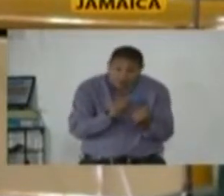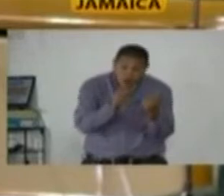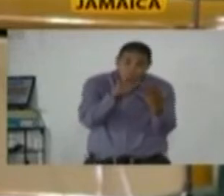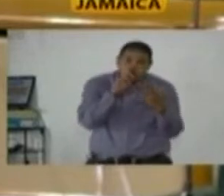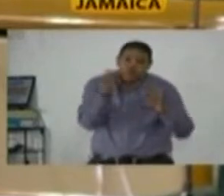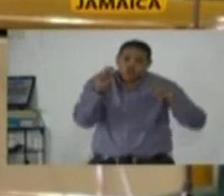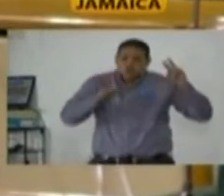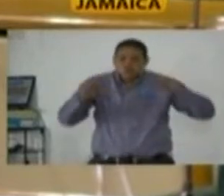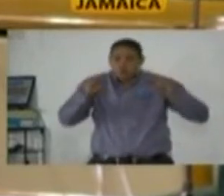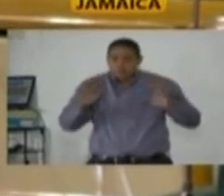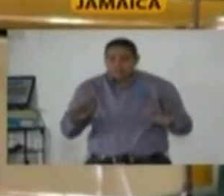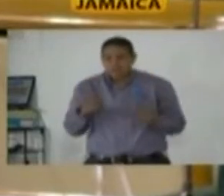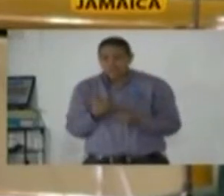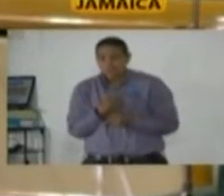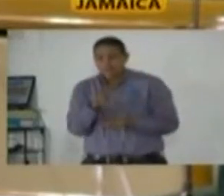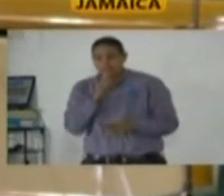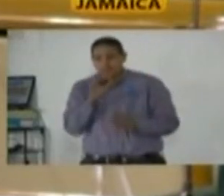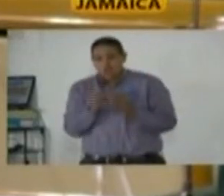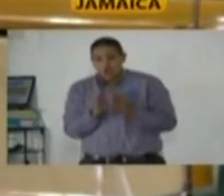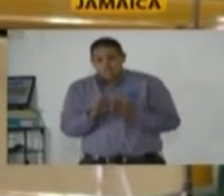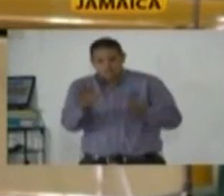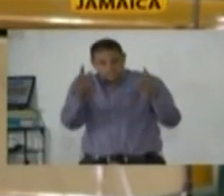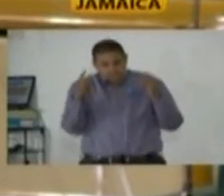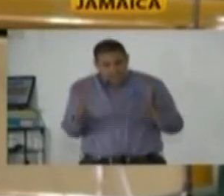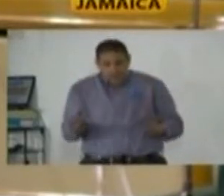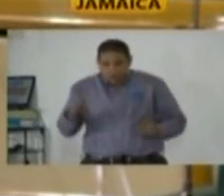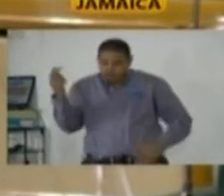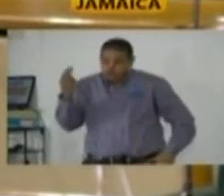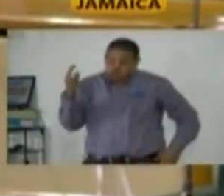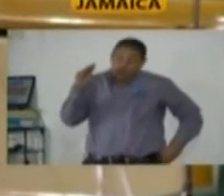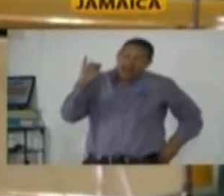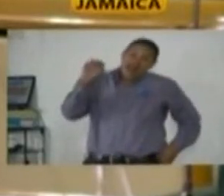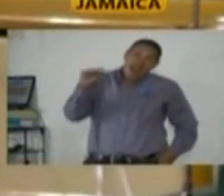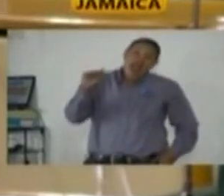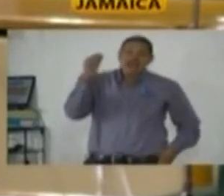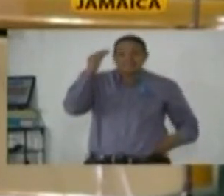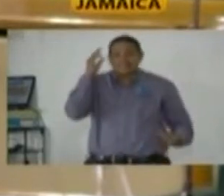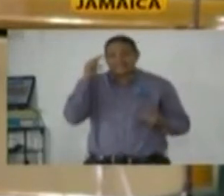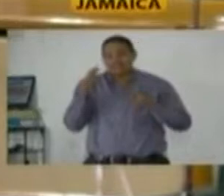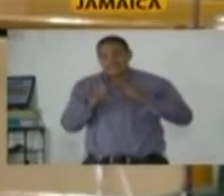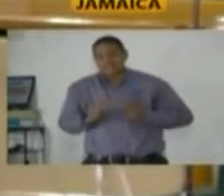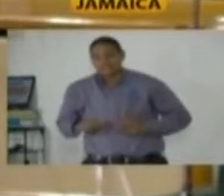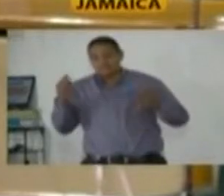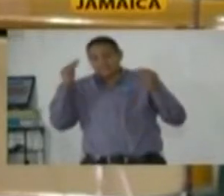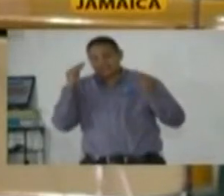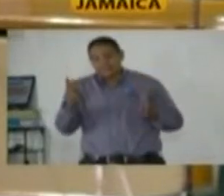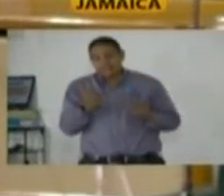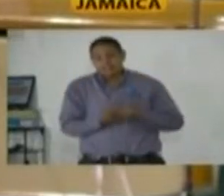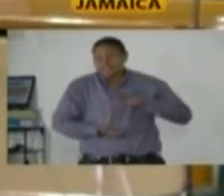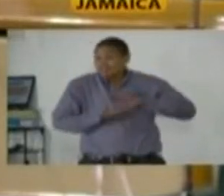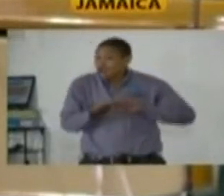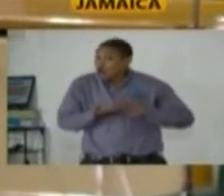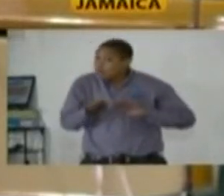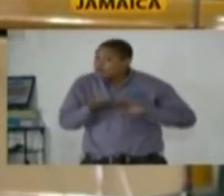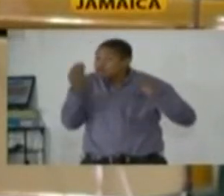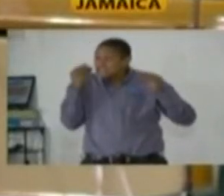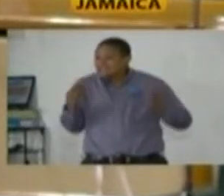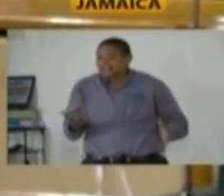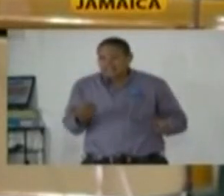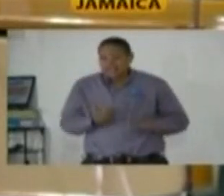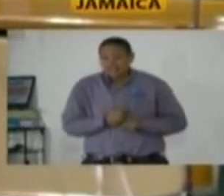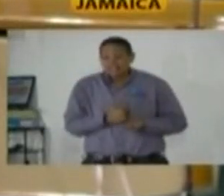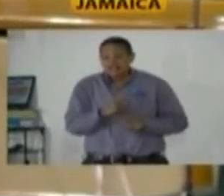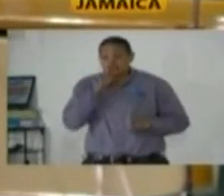making use of pre-conferencing, using the NEI data, assessment data, operations data, blanketing